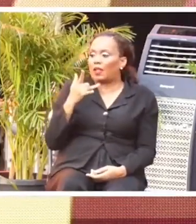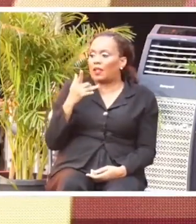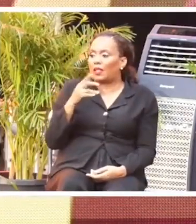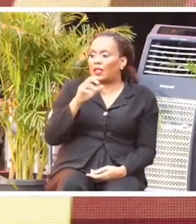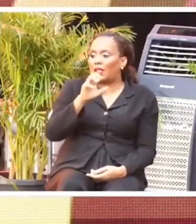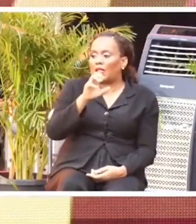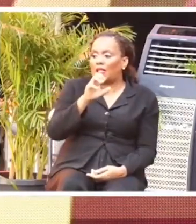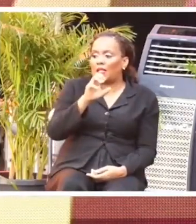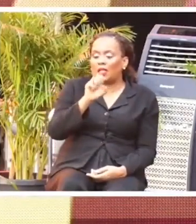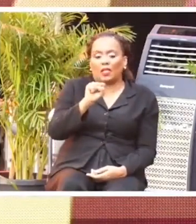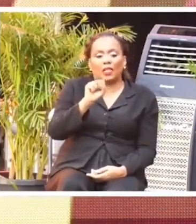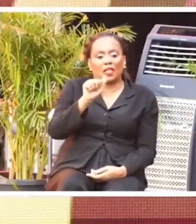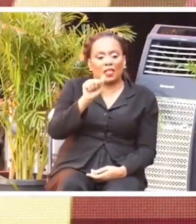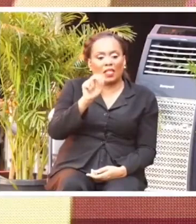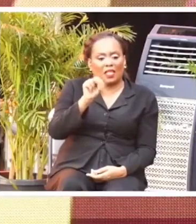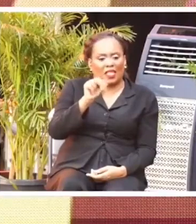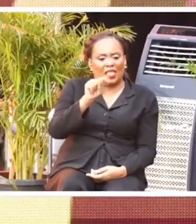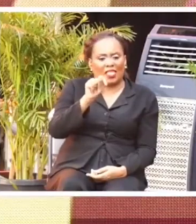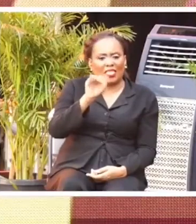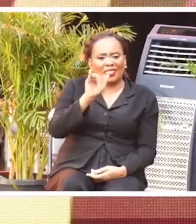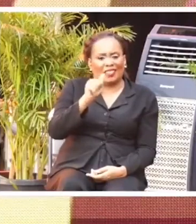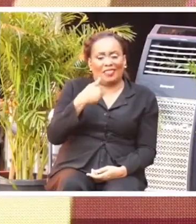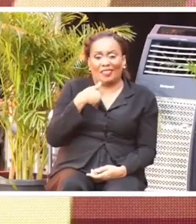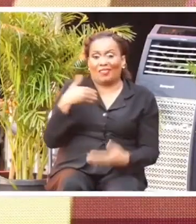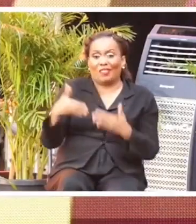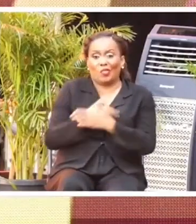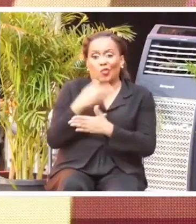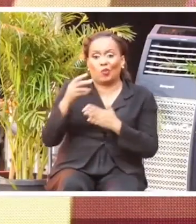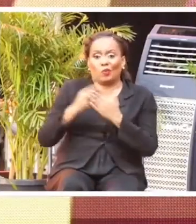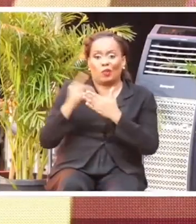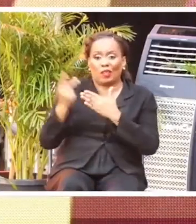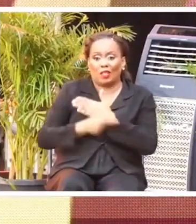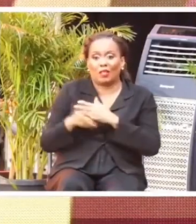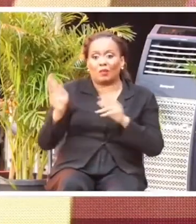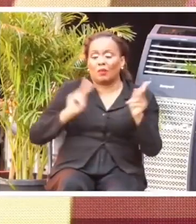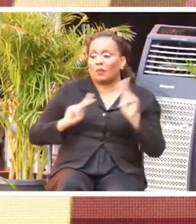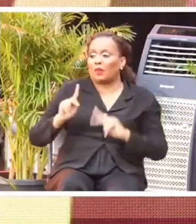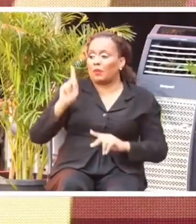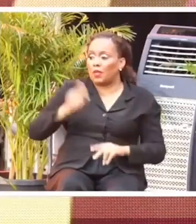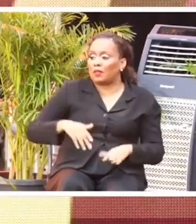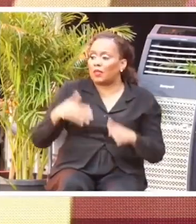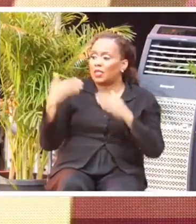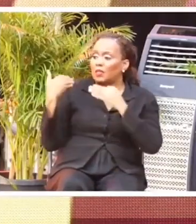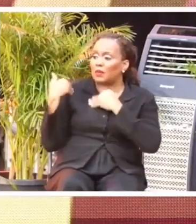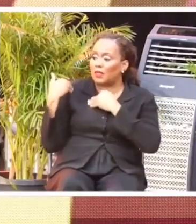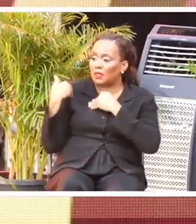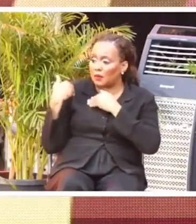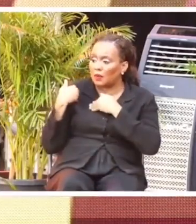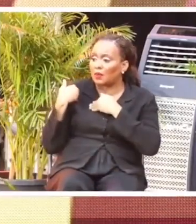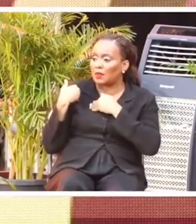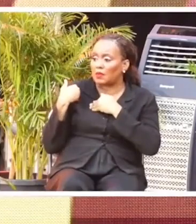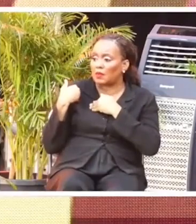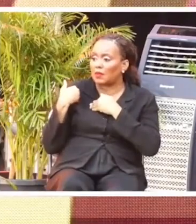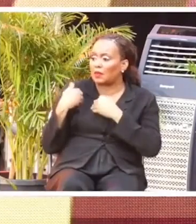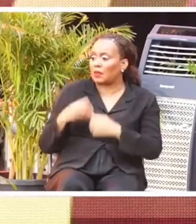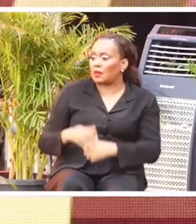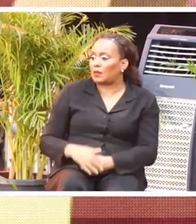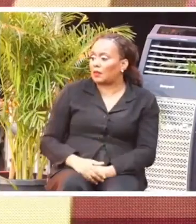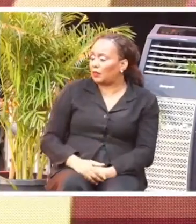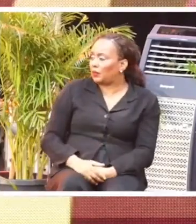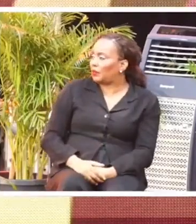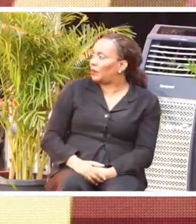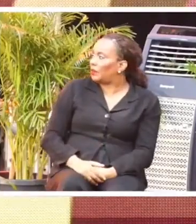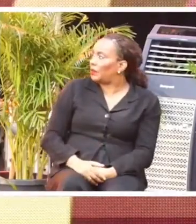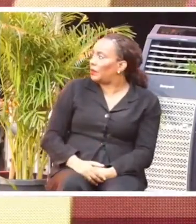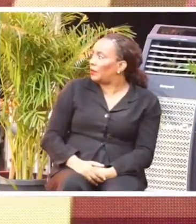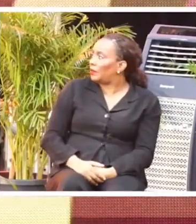to pilot, to be able to make people responsible for mileage, how many ever kilometers, so that you can